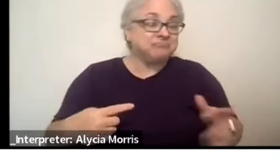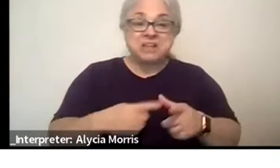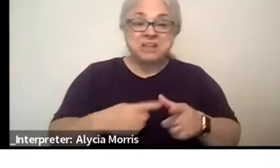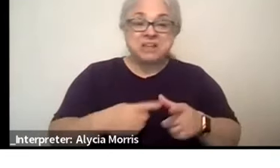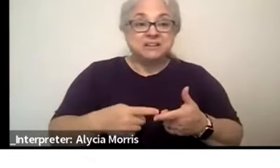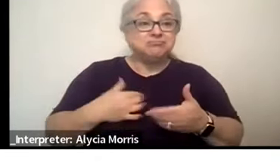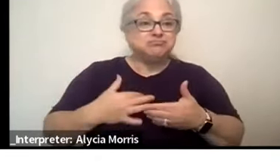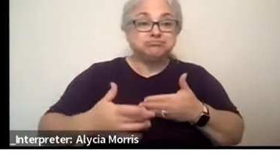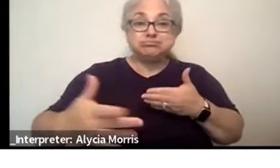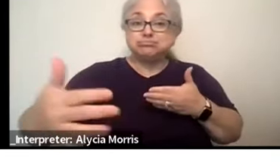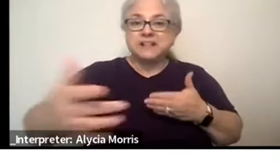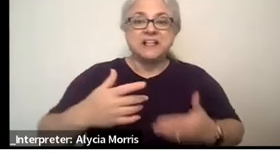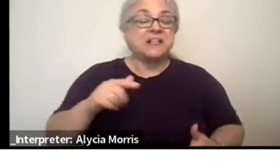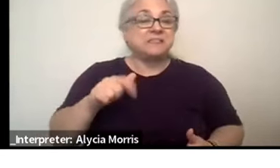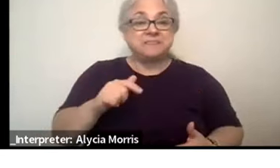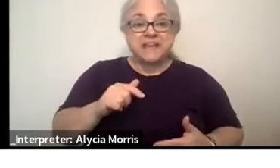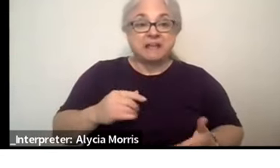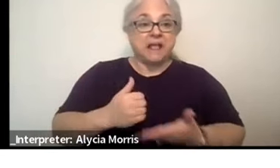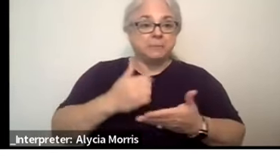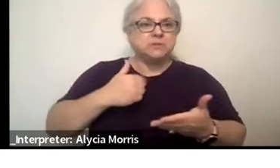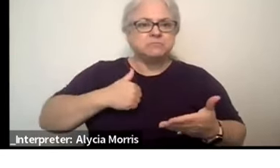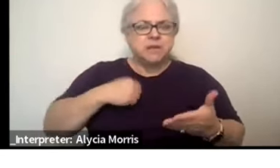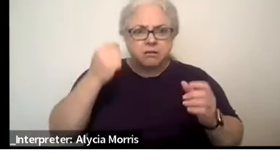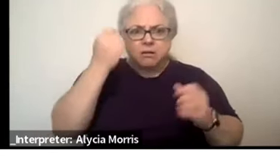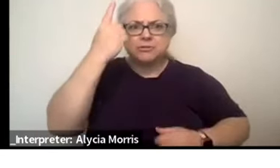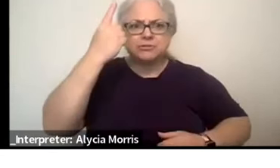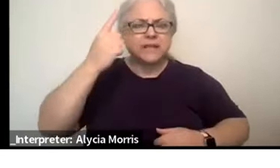me reimagine the future of IT. And we